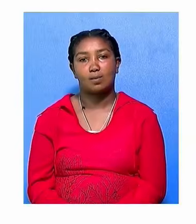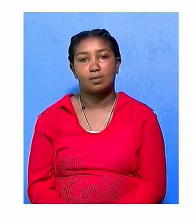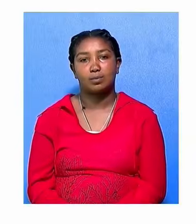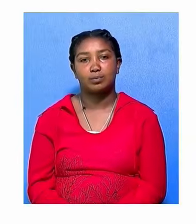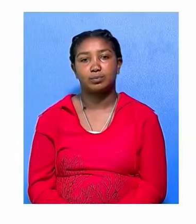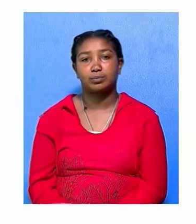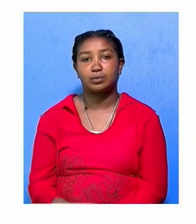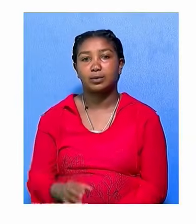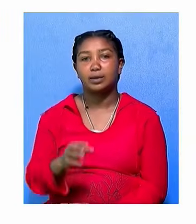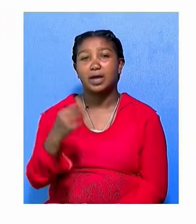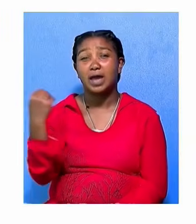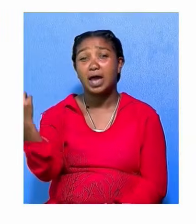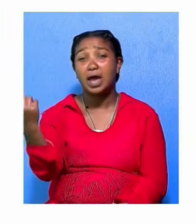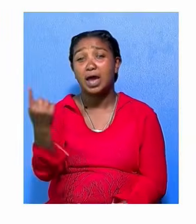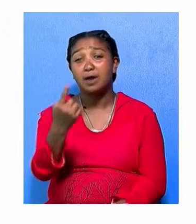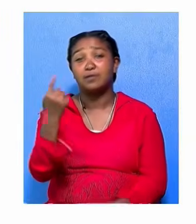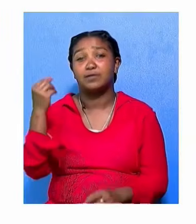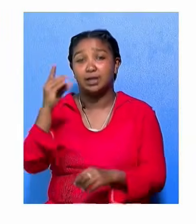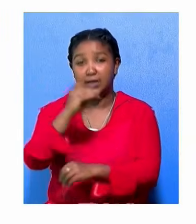every day,